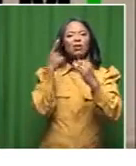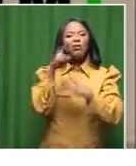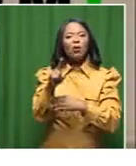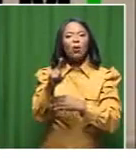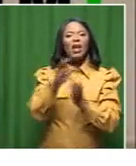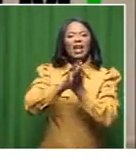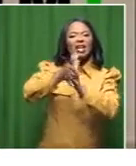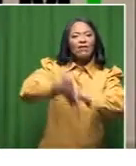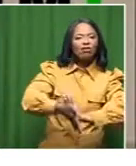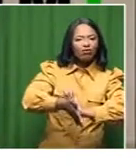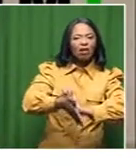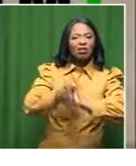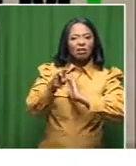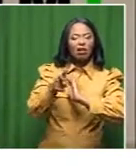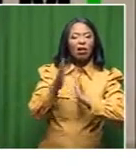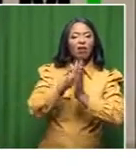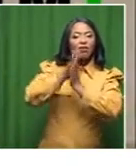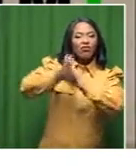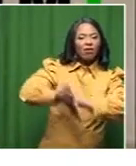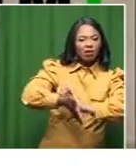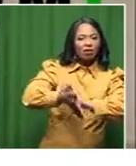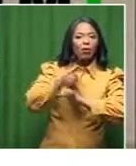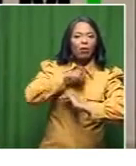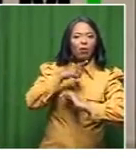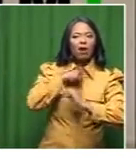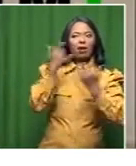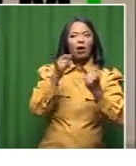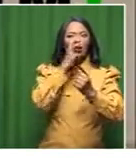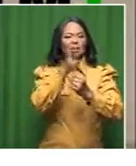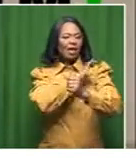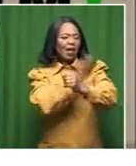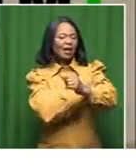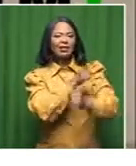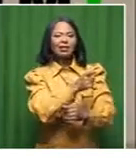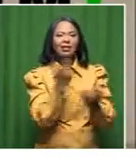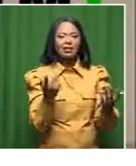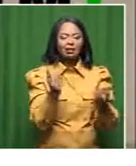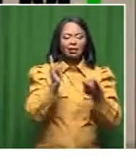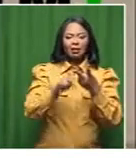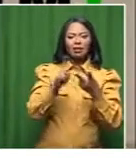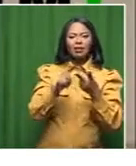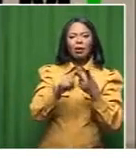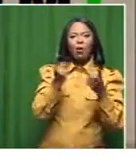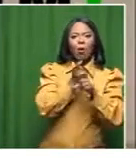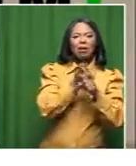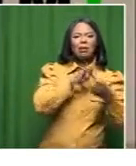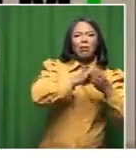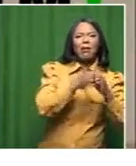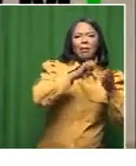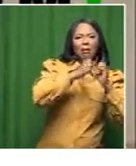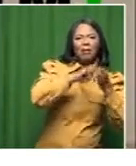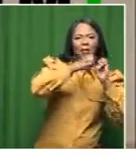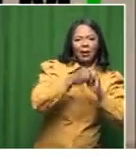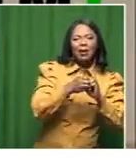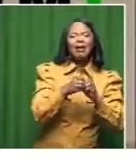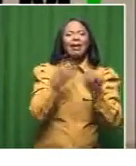infrastructure, Sakina, because if you look at the absence of energy on one hand, and you also look at the fact that we haven't for a while